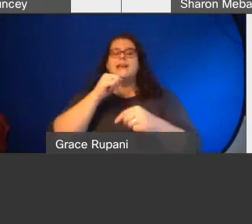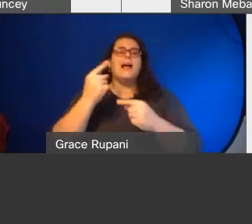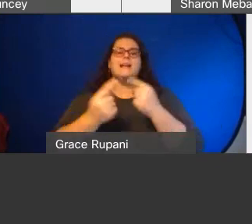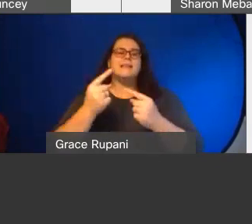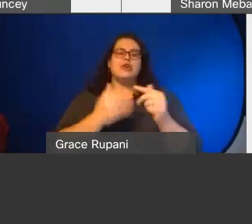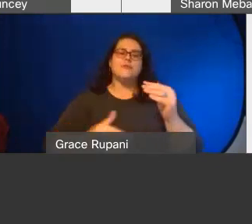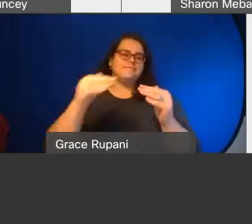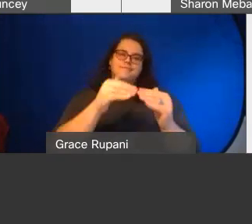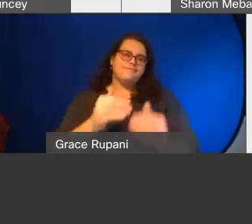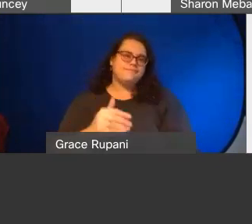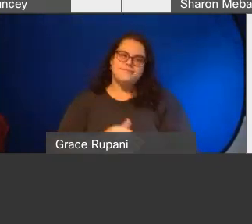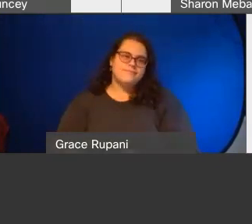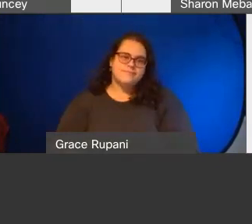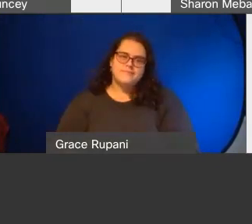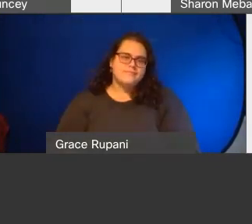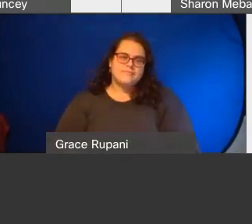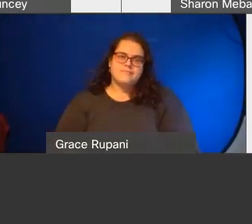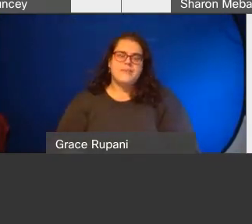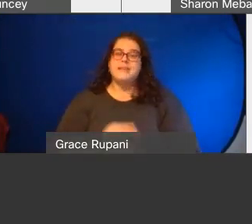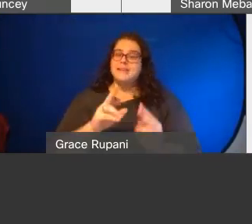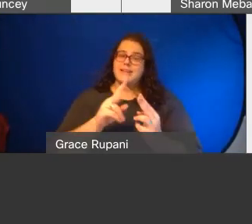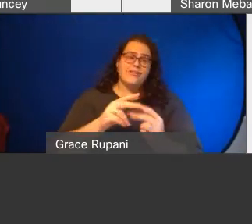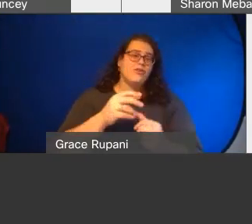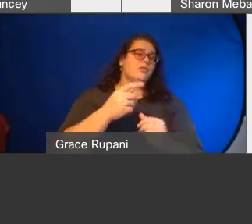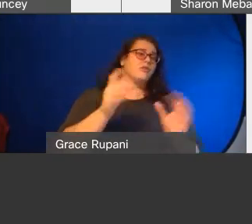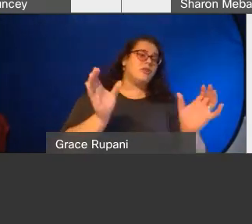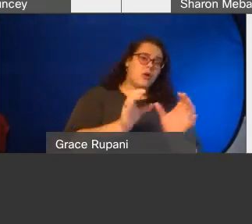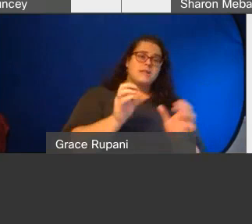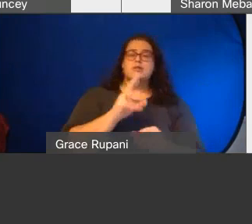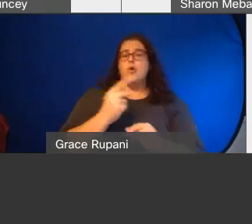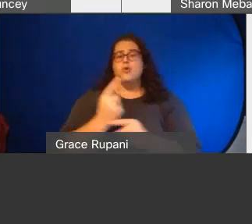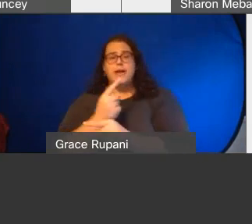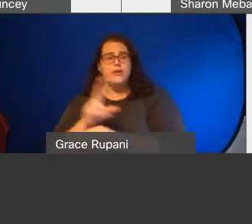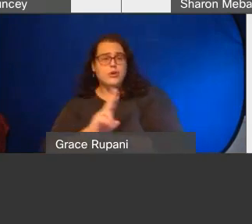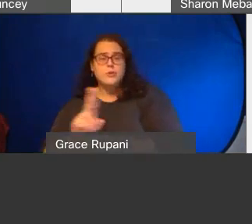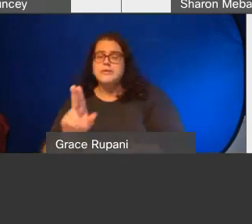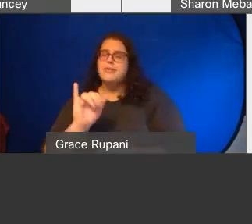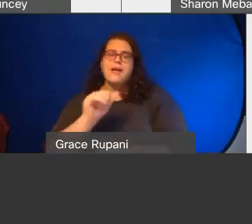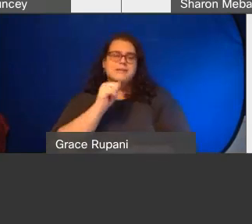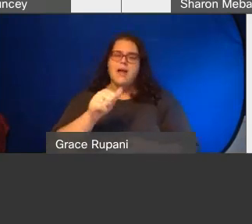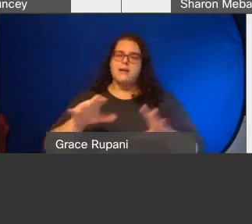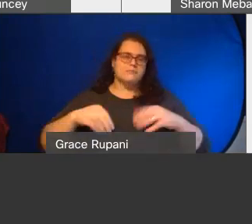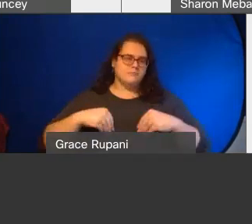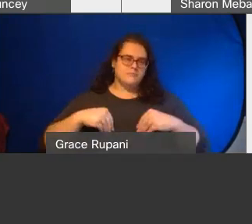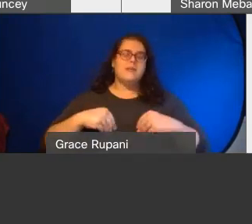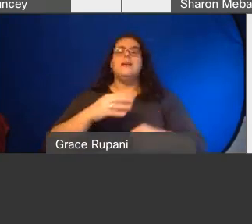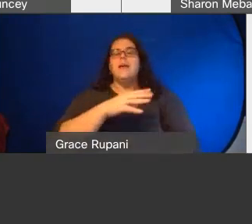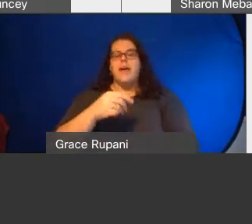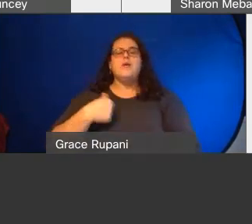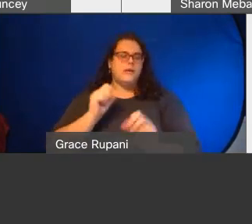either contingency or crisis capacity. And we can certainly give